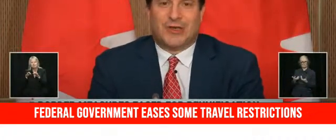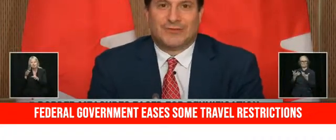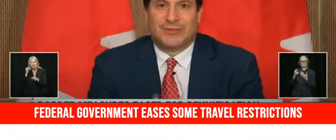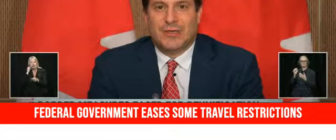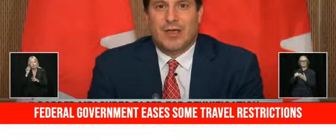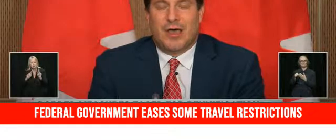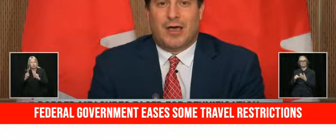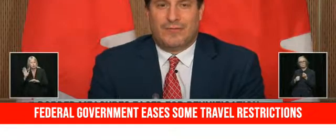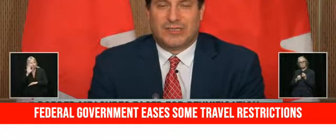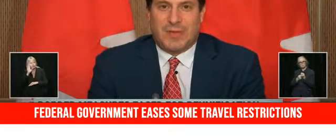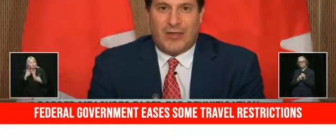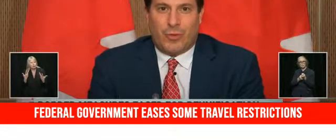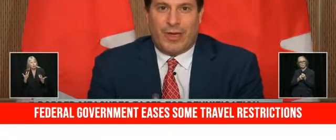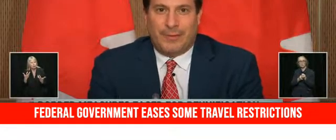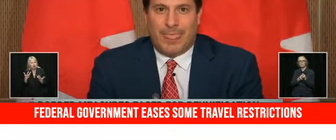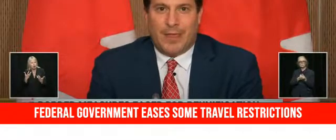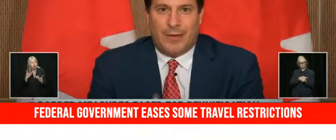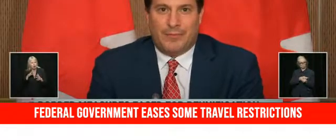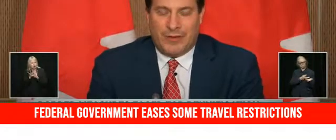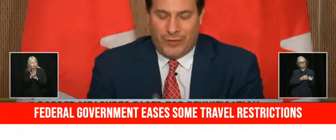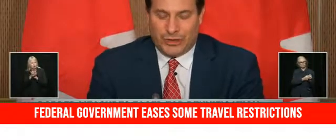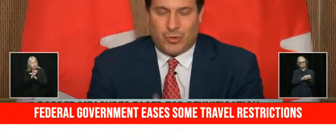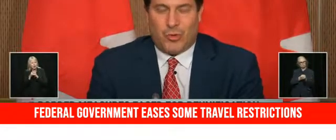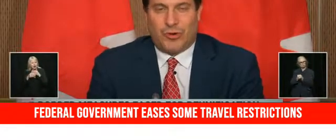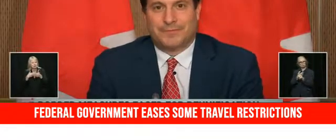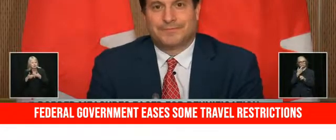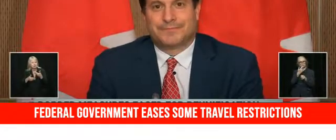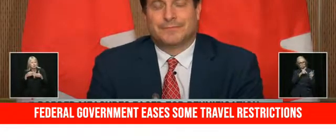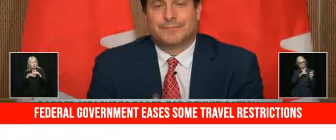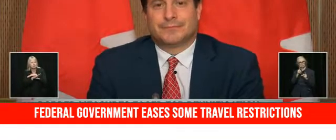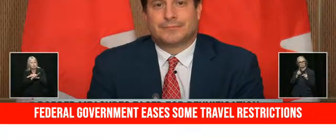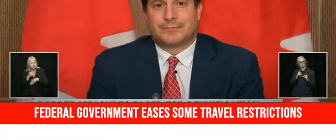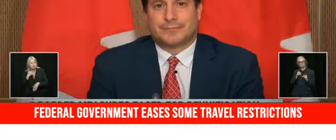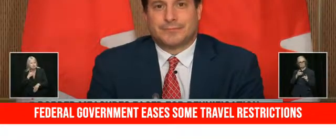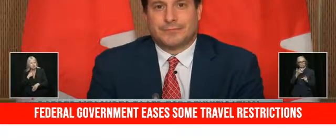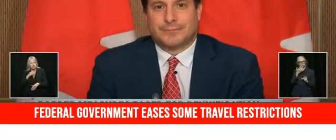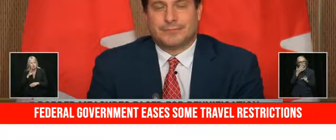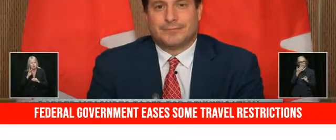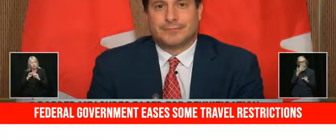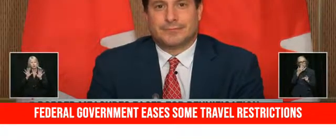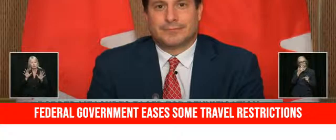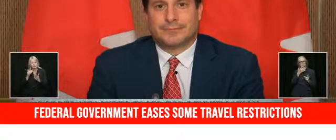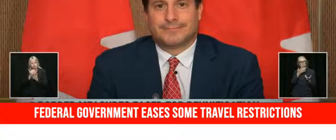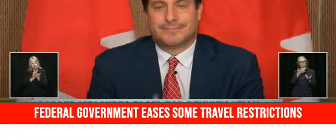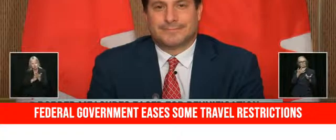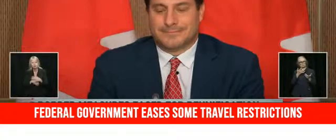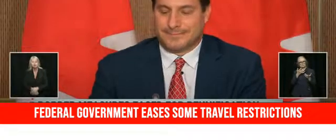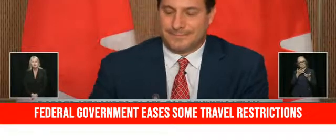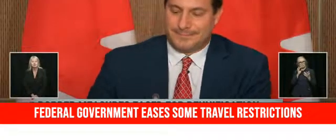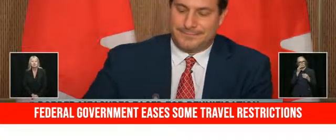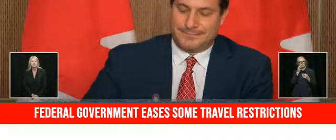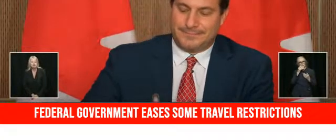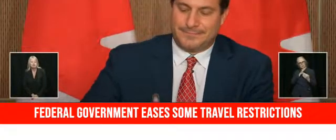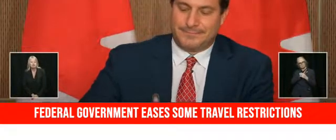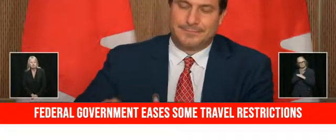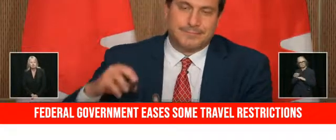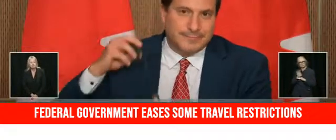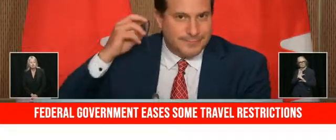avail themselves of this pathway in very short order. Emilie, follow-up?